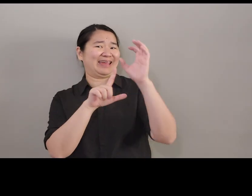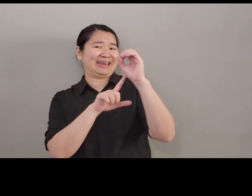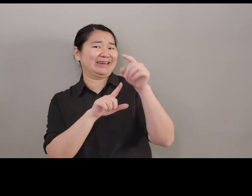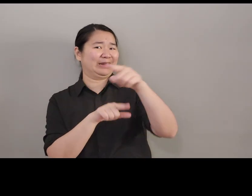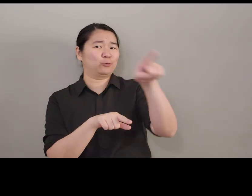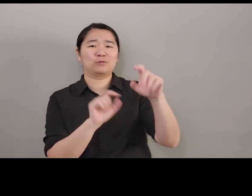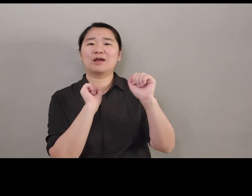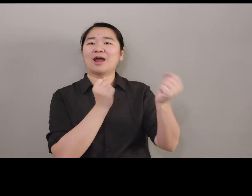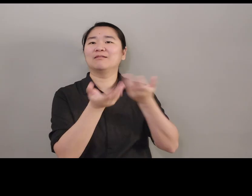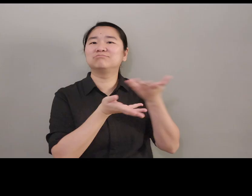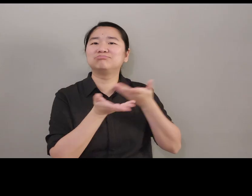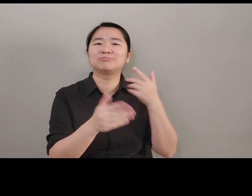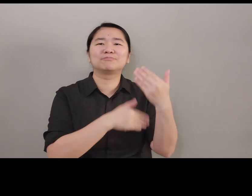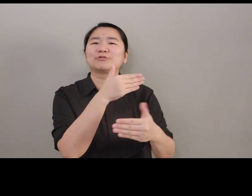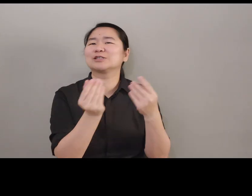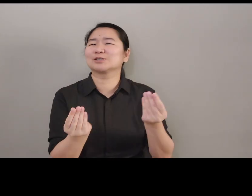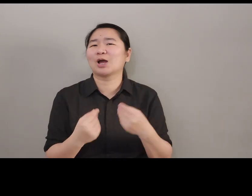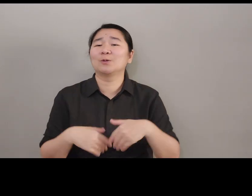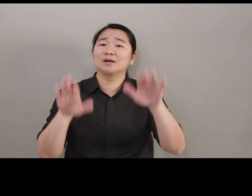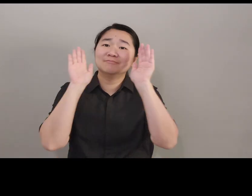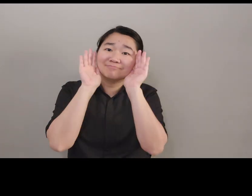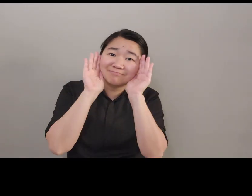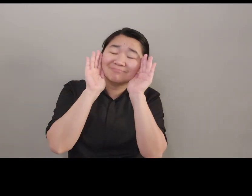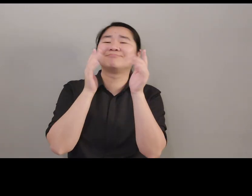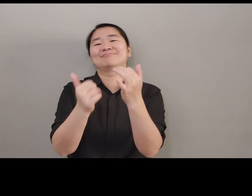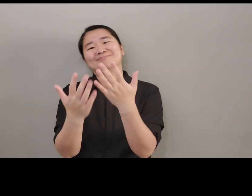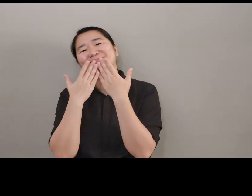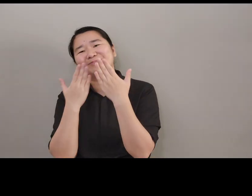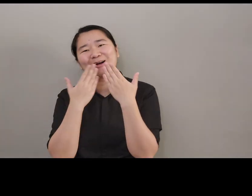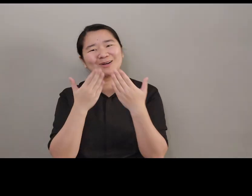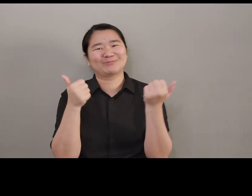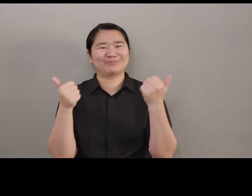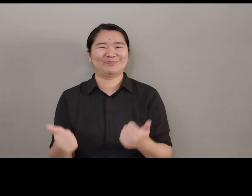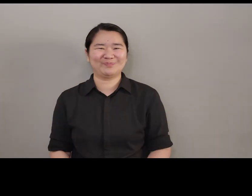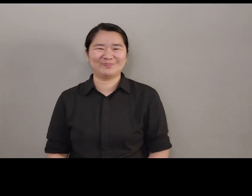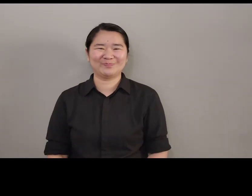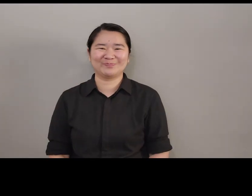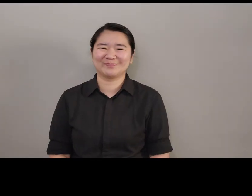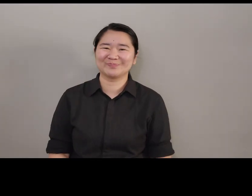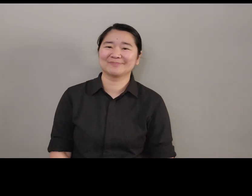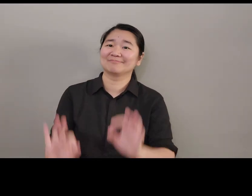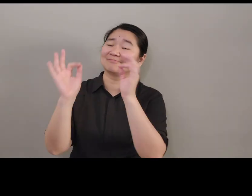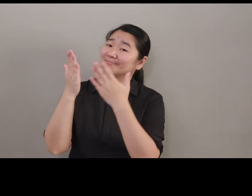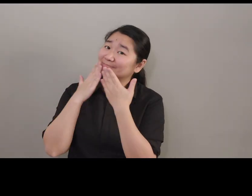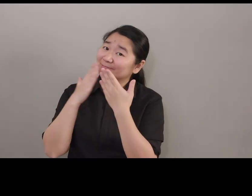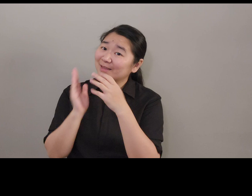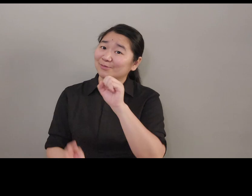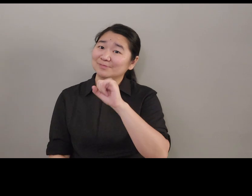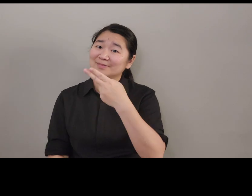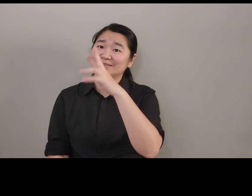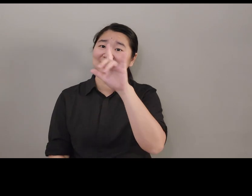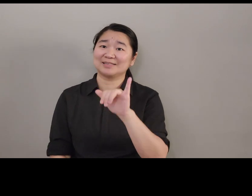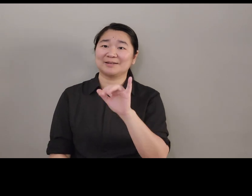me. Thank Susanna? you very much. Thank you very much, Shilpi, for sharing that with us. And now we will move on to